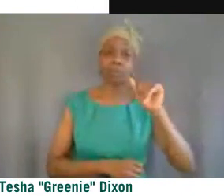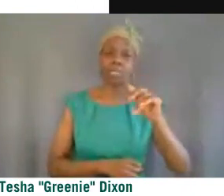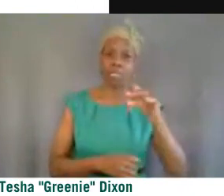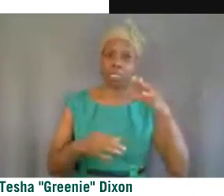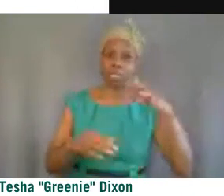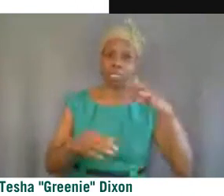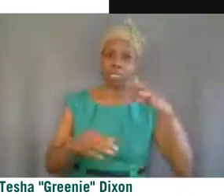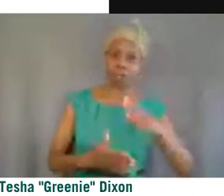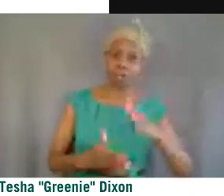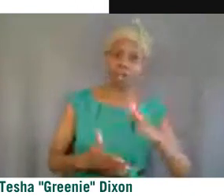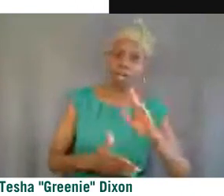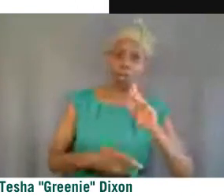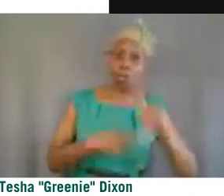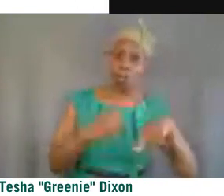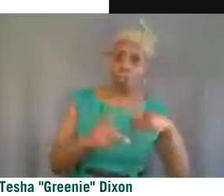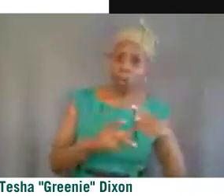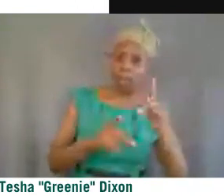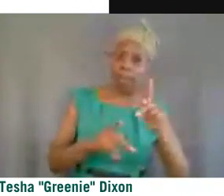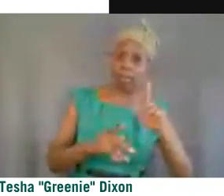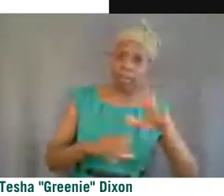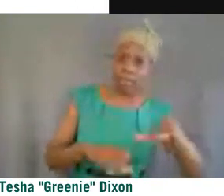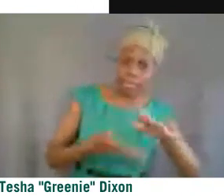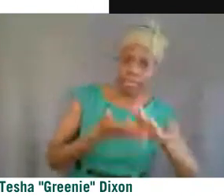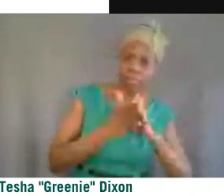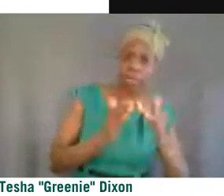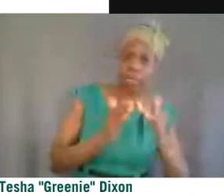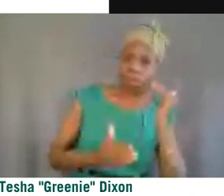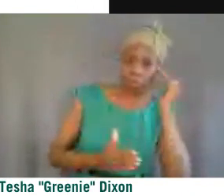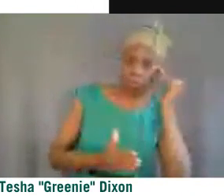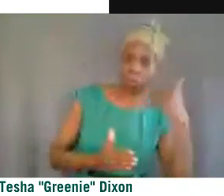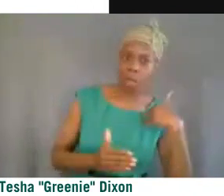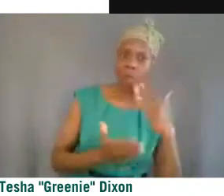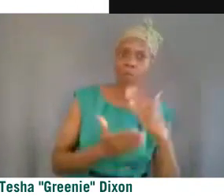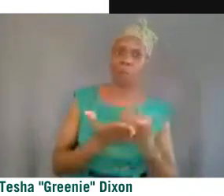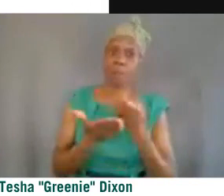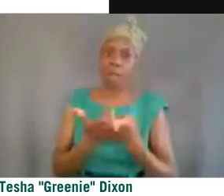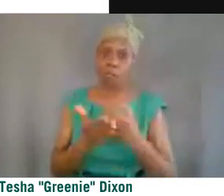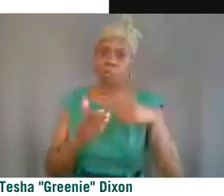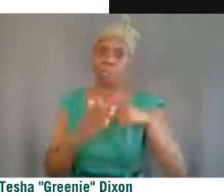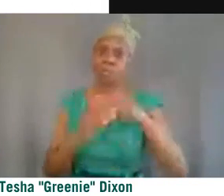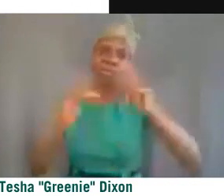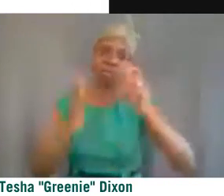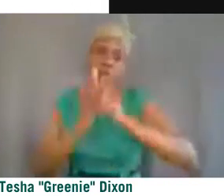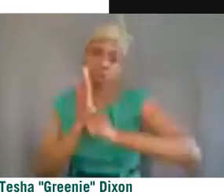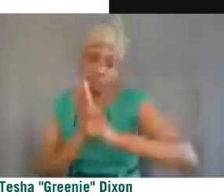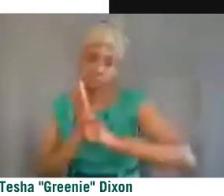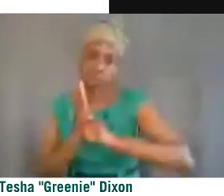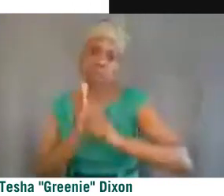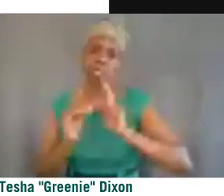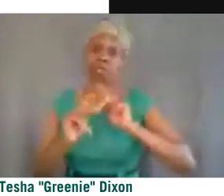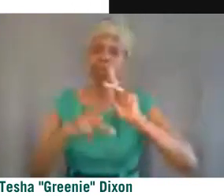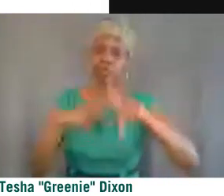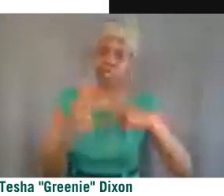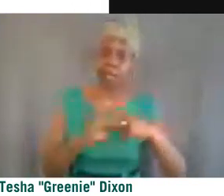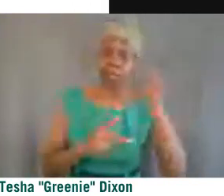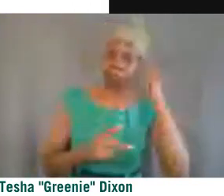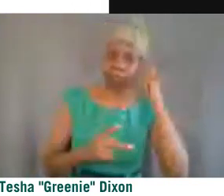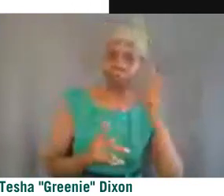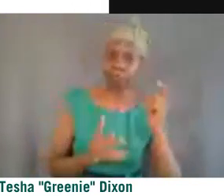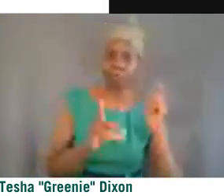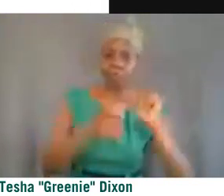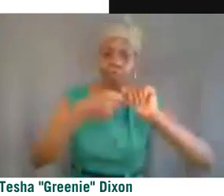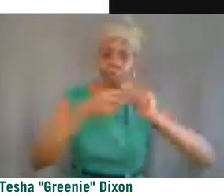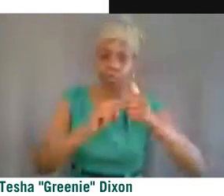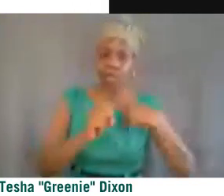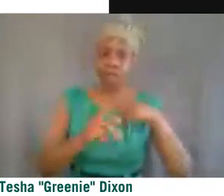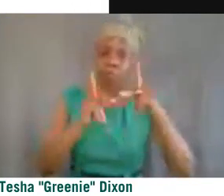and we have some evidence in different literature at different times of brain injury that you have people that are 10 years post